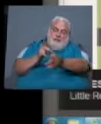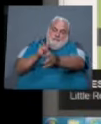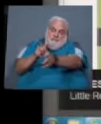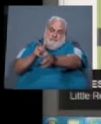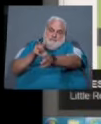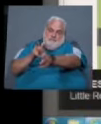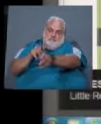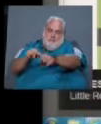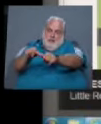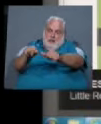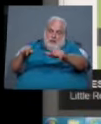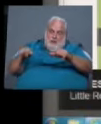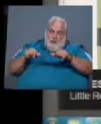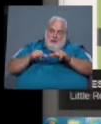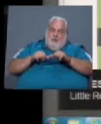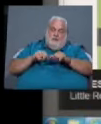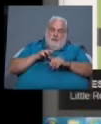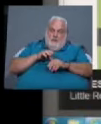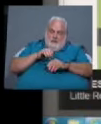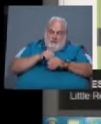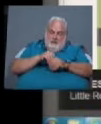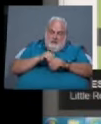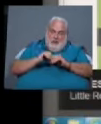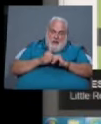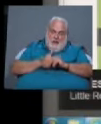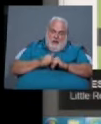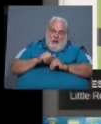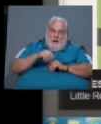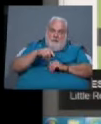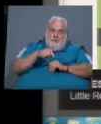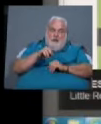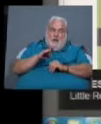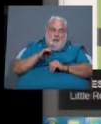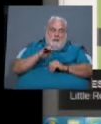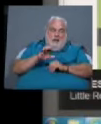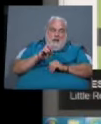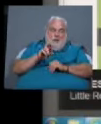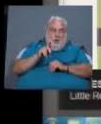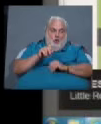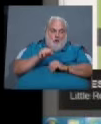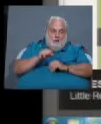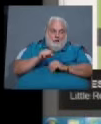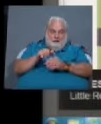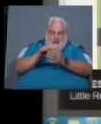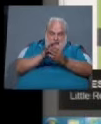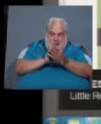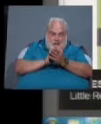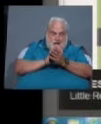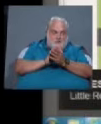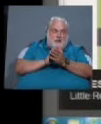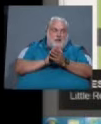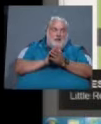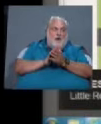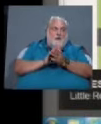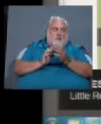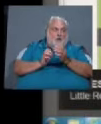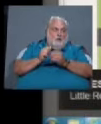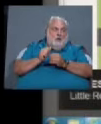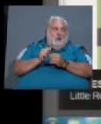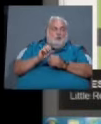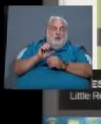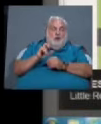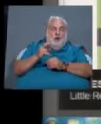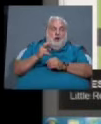is consistent with the way the Public Works has asked us to on previous both public and charter school